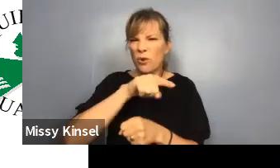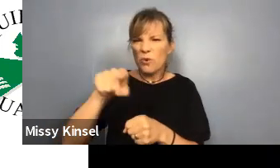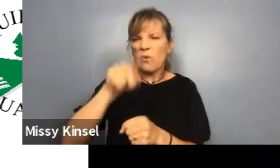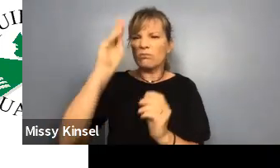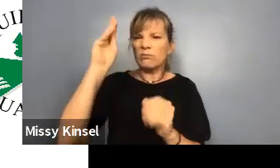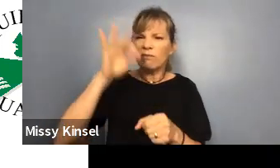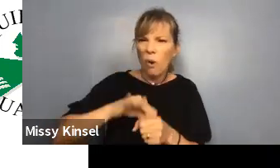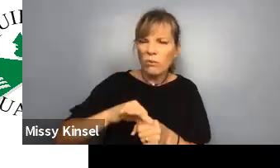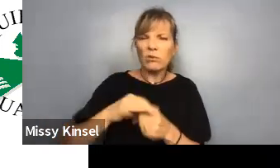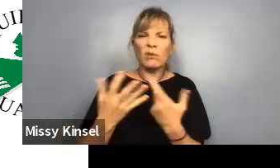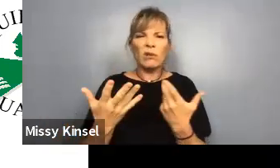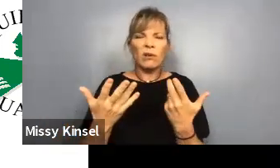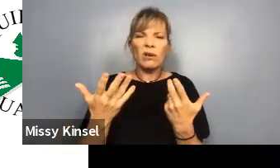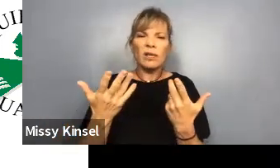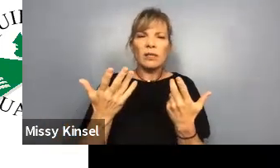about